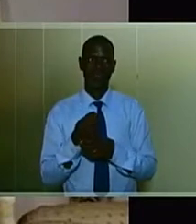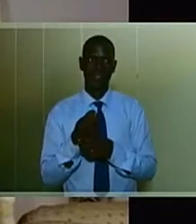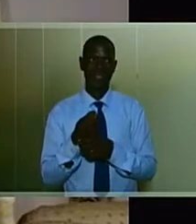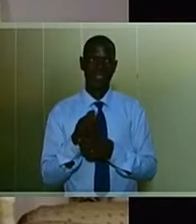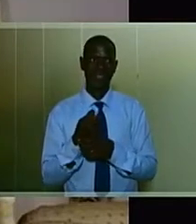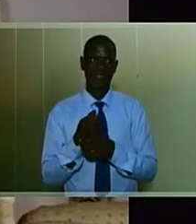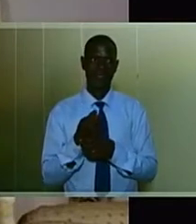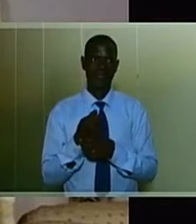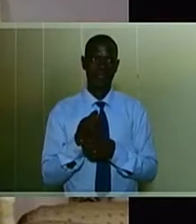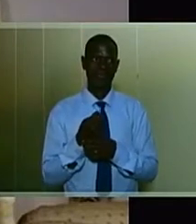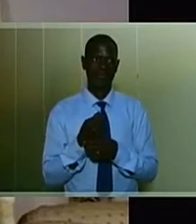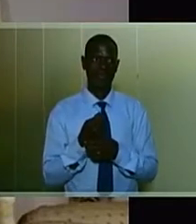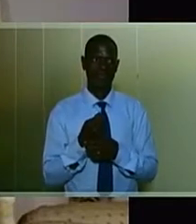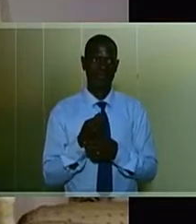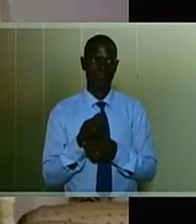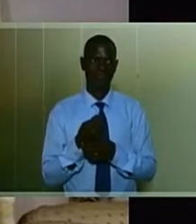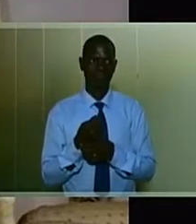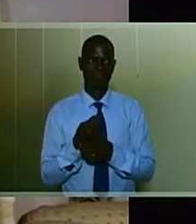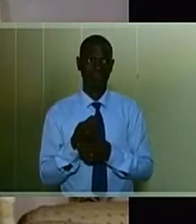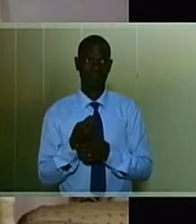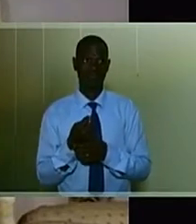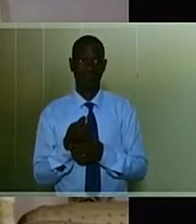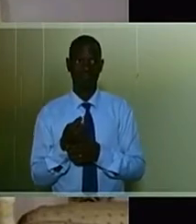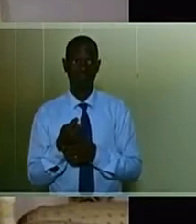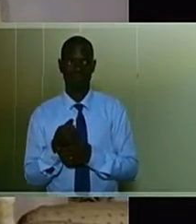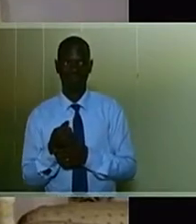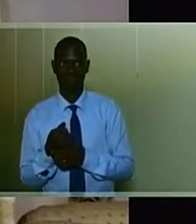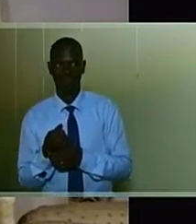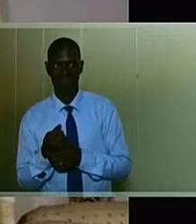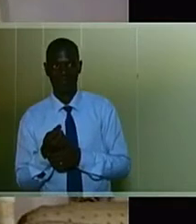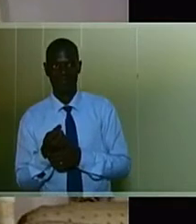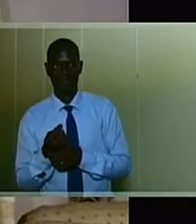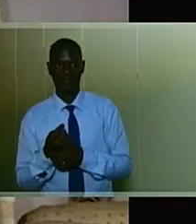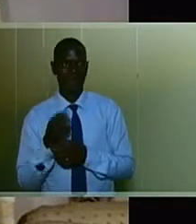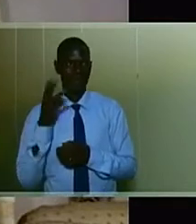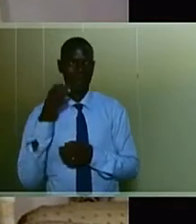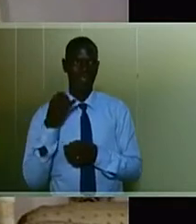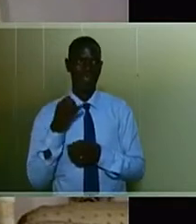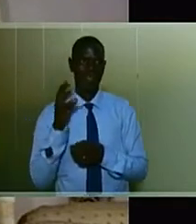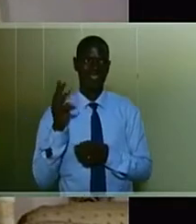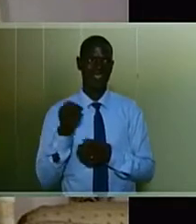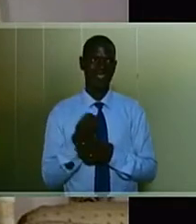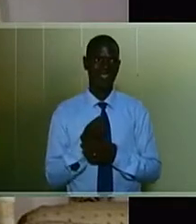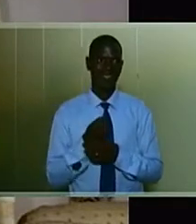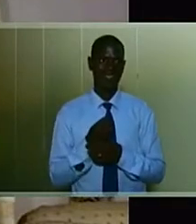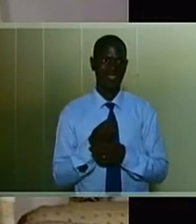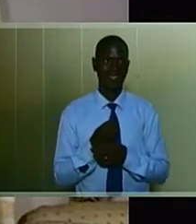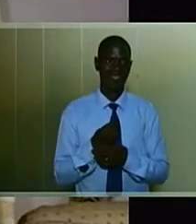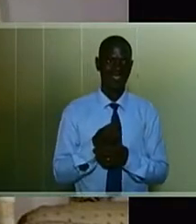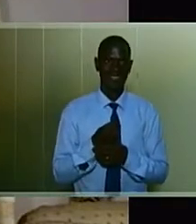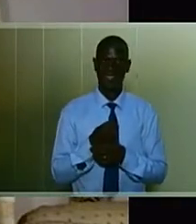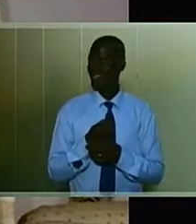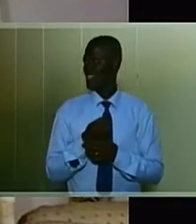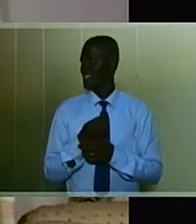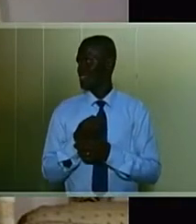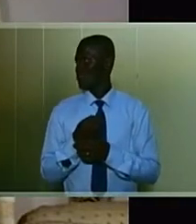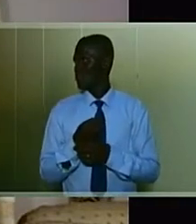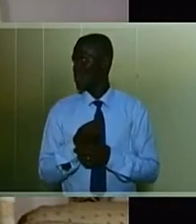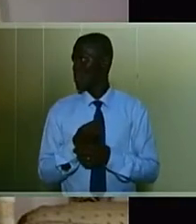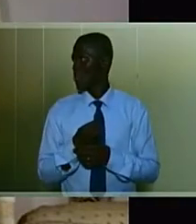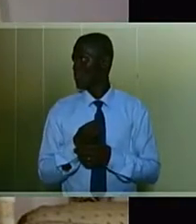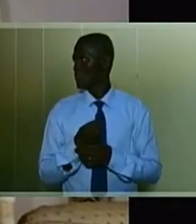and the competitiveness element. These are the four key focal points that the National Assembly of the Ninth Assembly